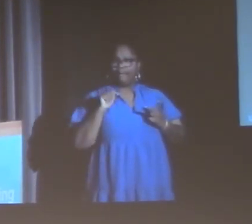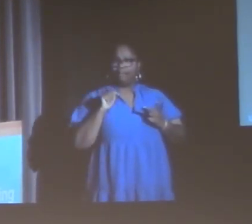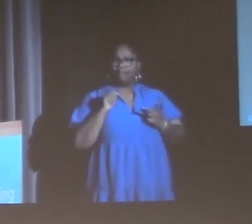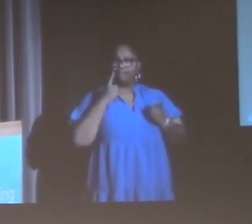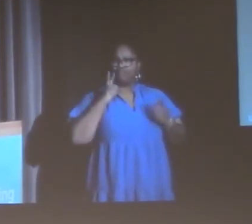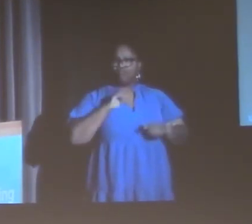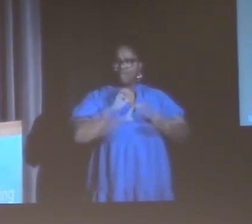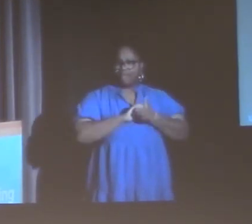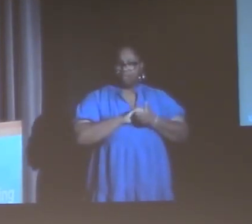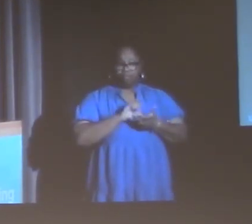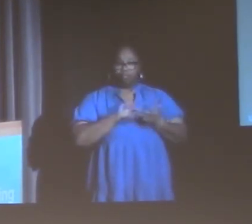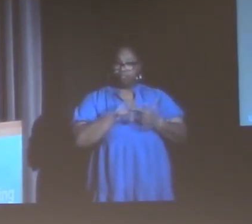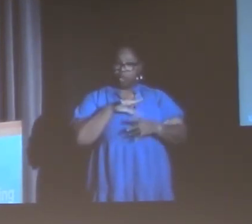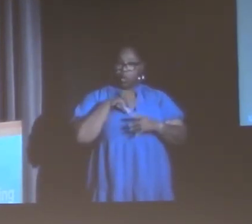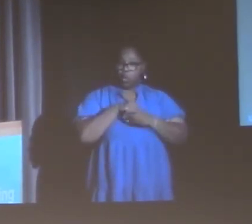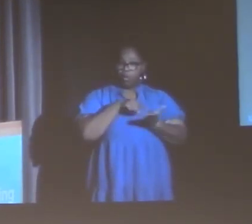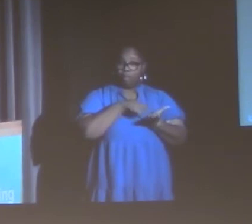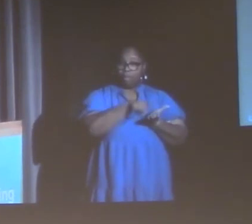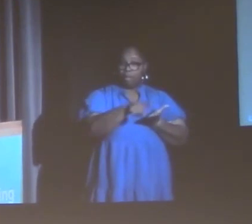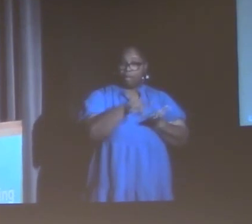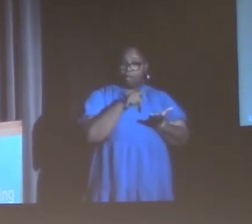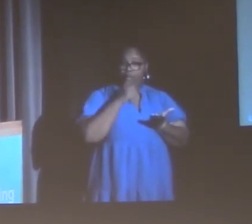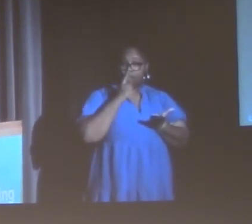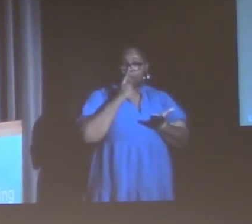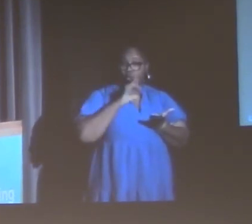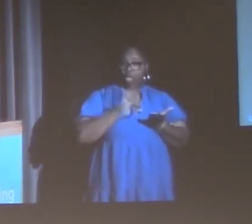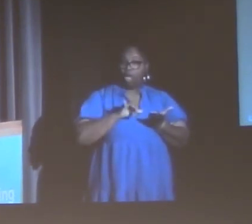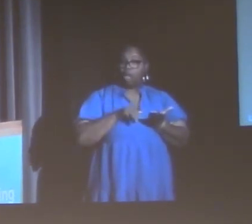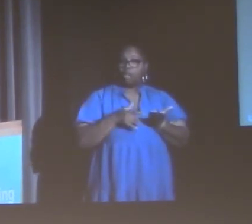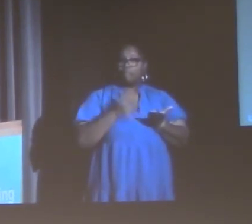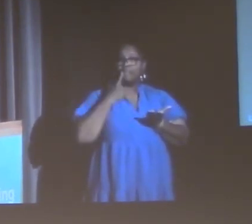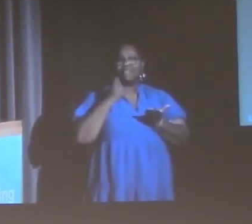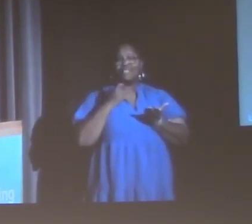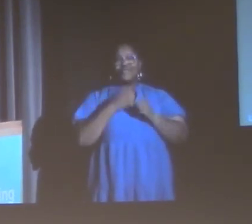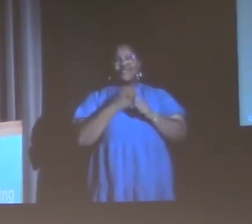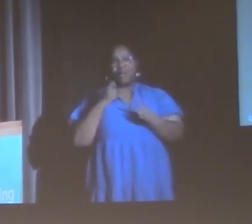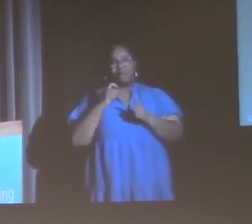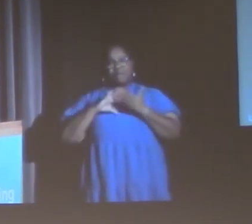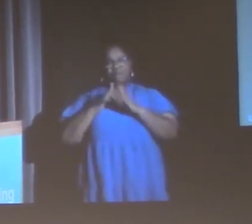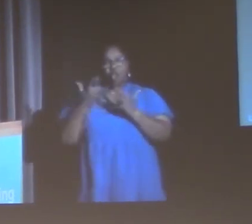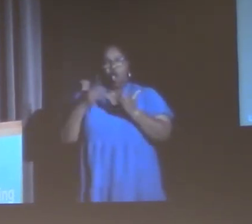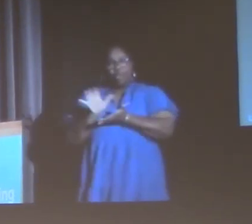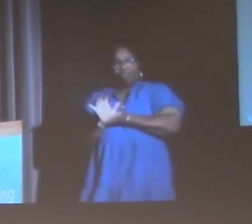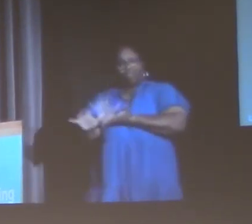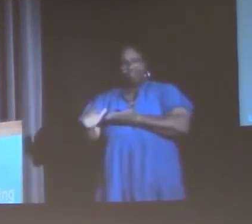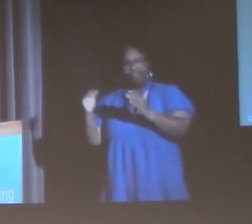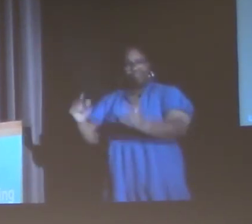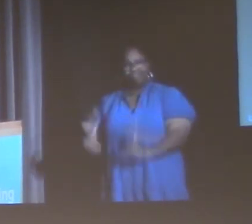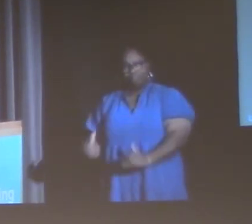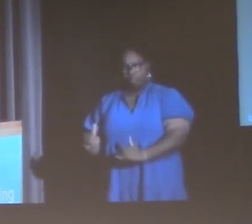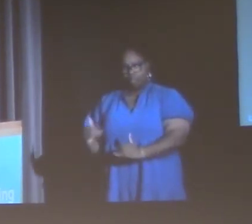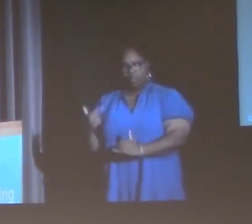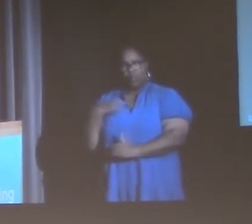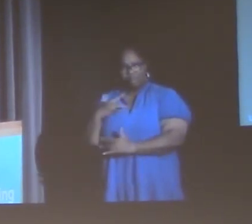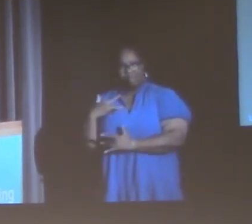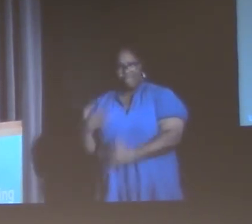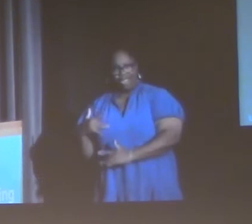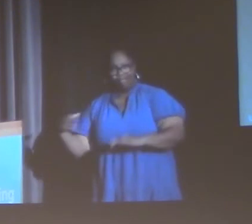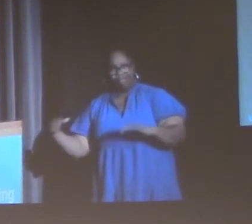part of your pact? Because coming from disadvantaged communities and people who are traditionally incarcerated, we know that they